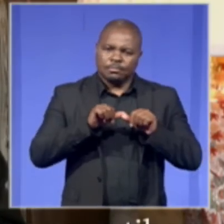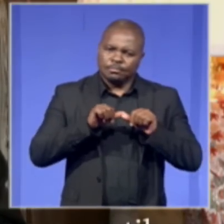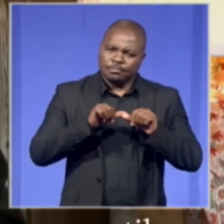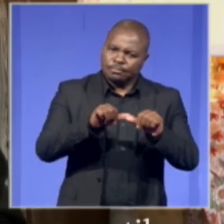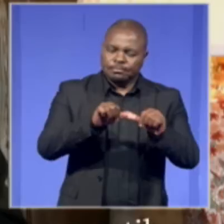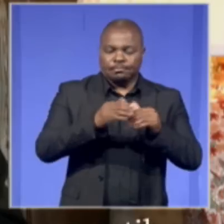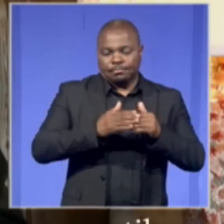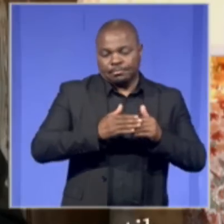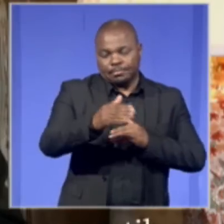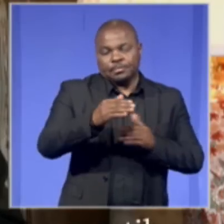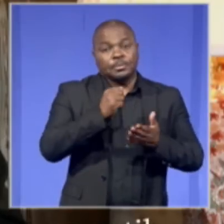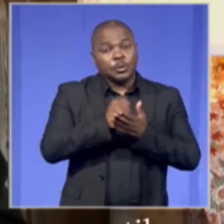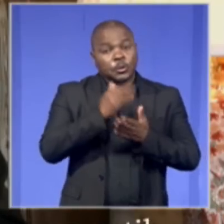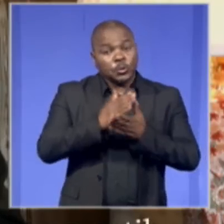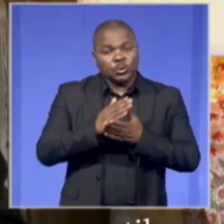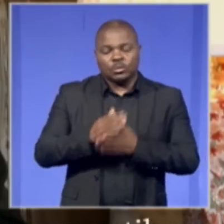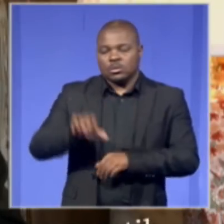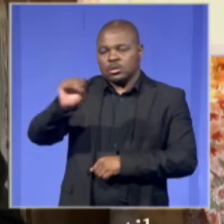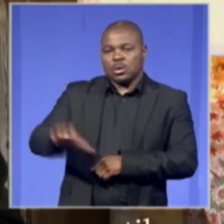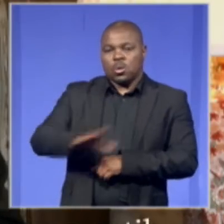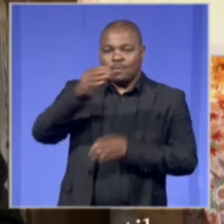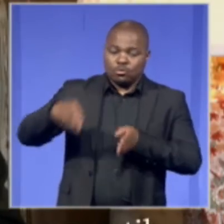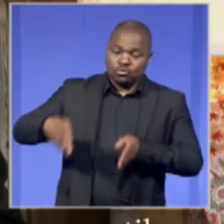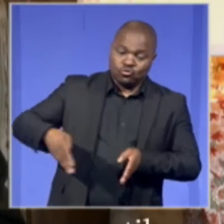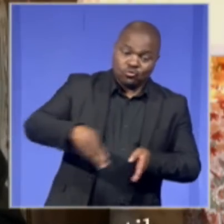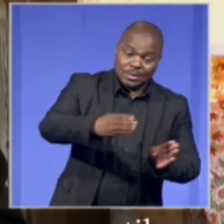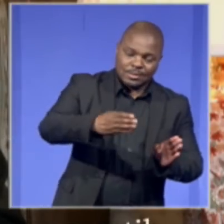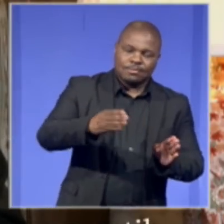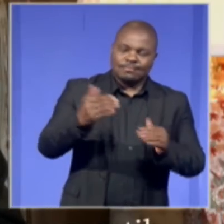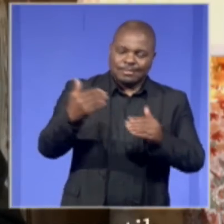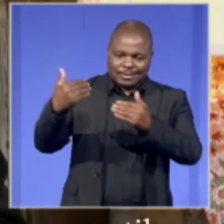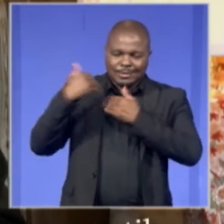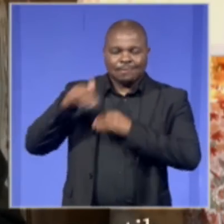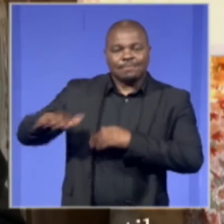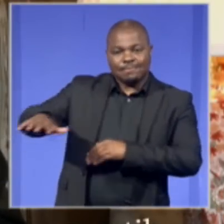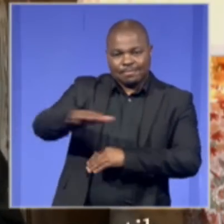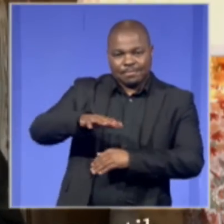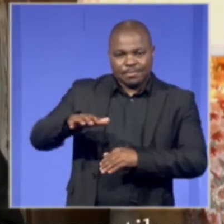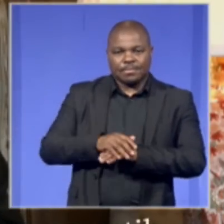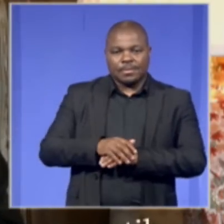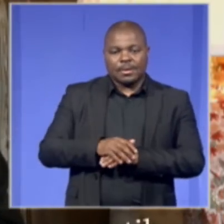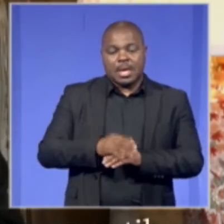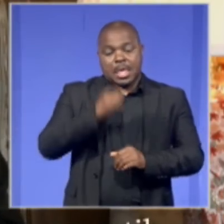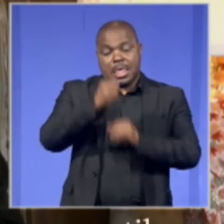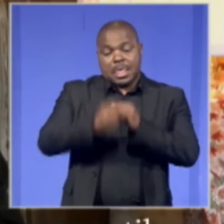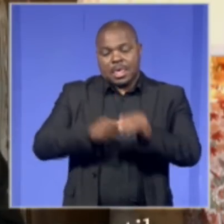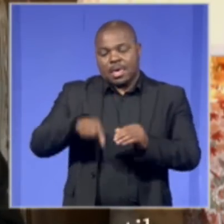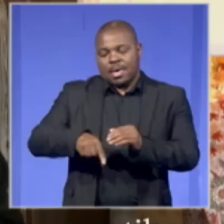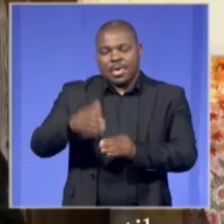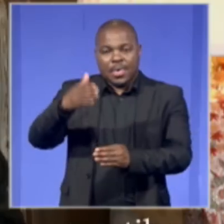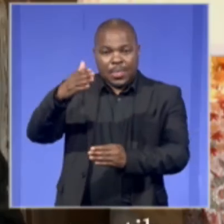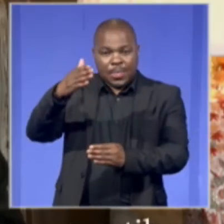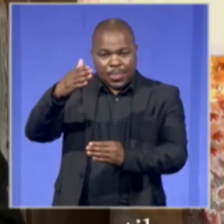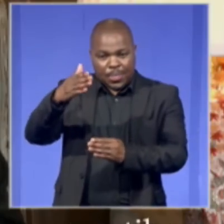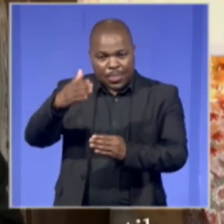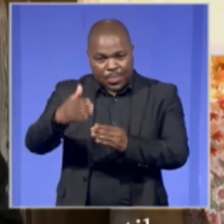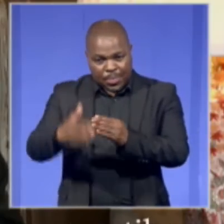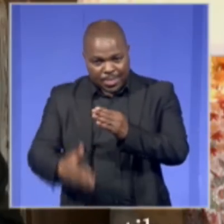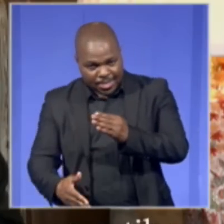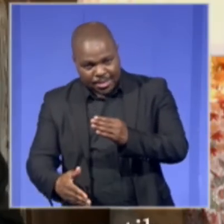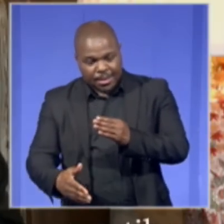streets of our country safe. As another year draws to a close, we